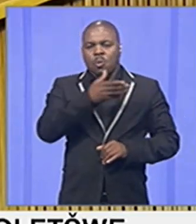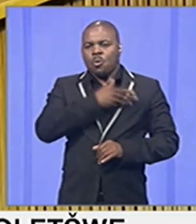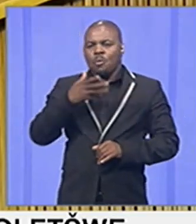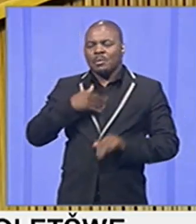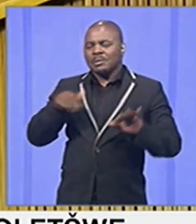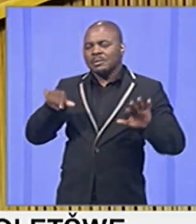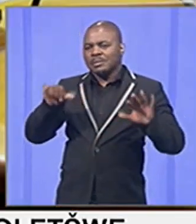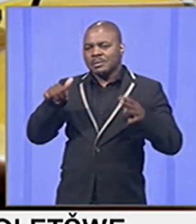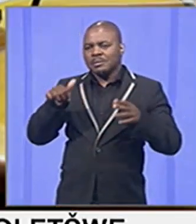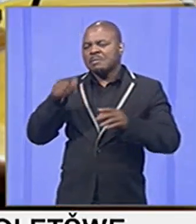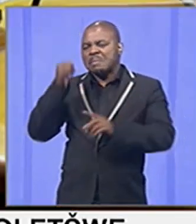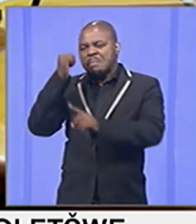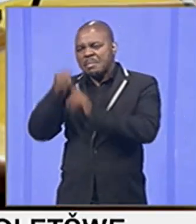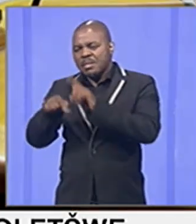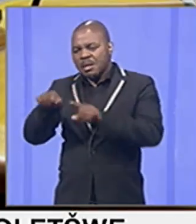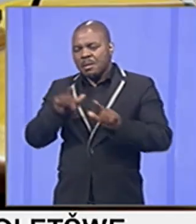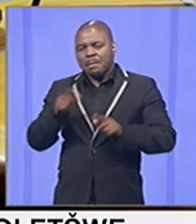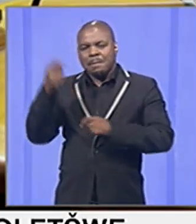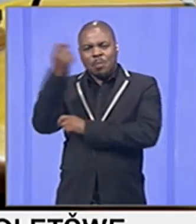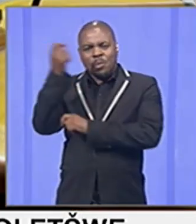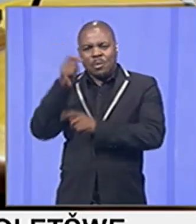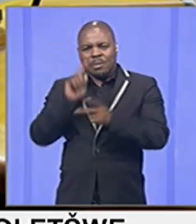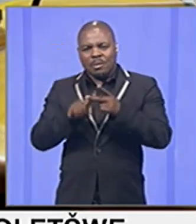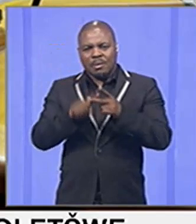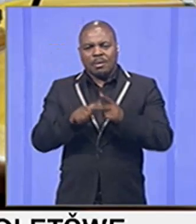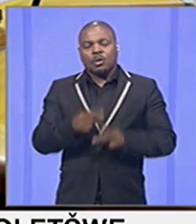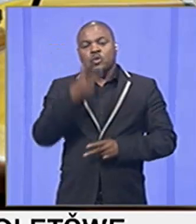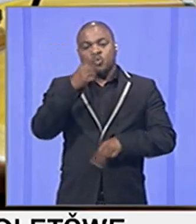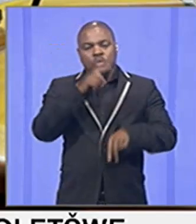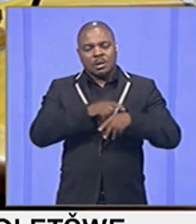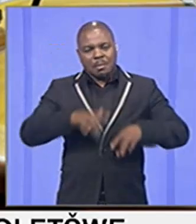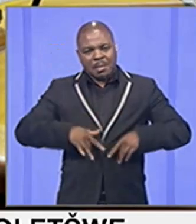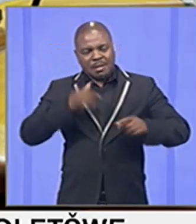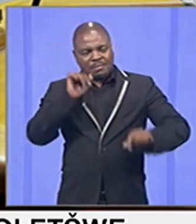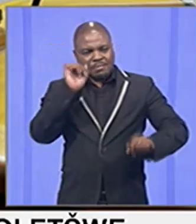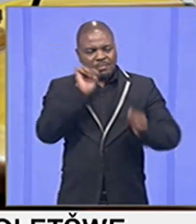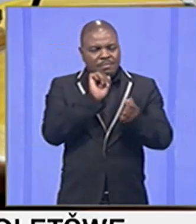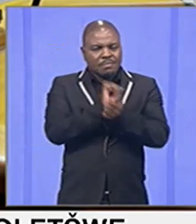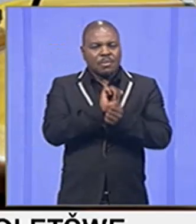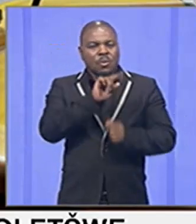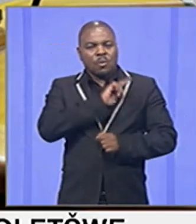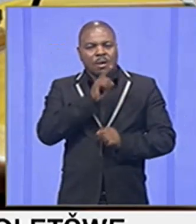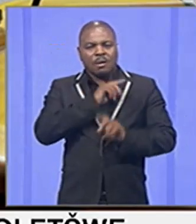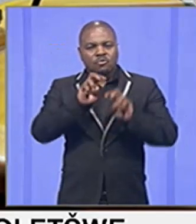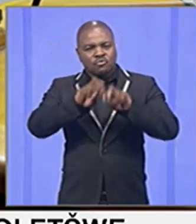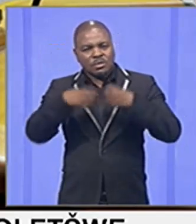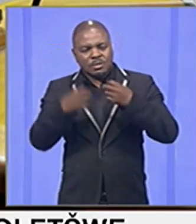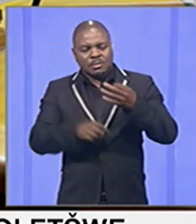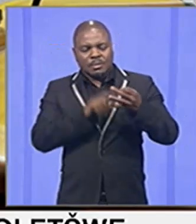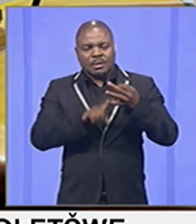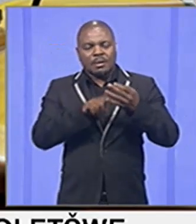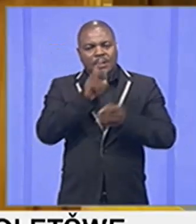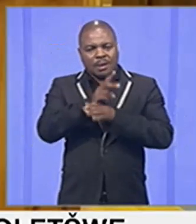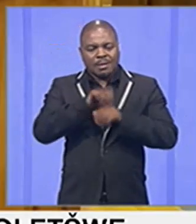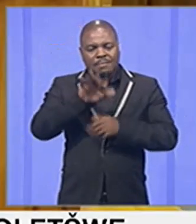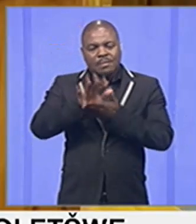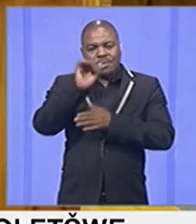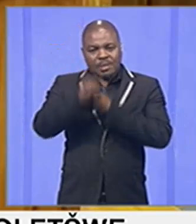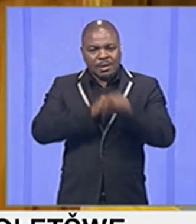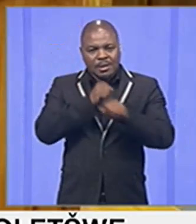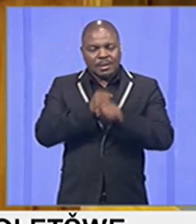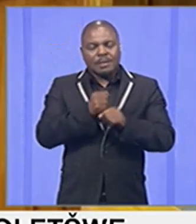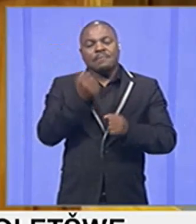dinaga mabapi. O kwebile gape bophelo maga a mabedi ba le bana le kato le ye mengwe ya mengwaga ye 15 maga a